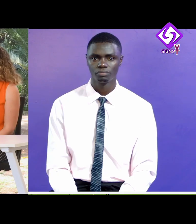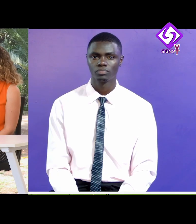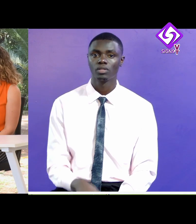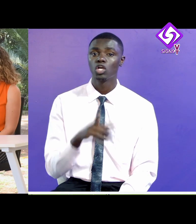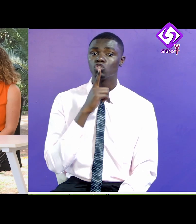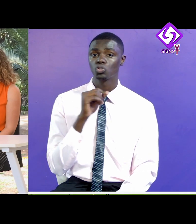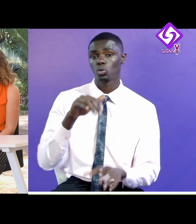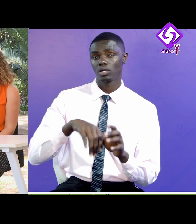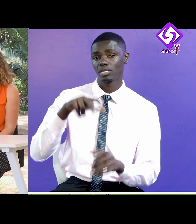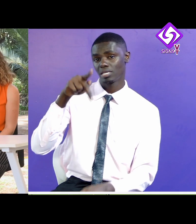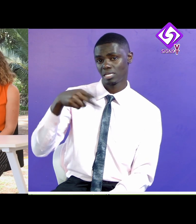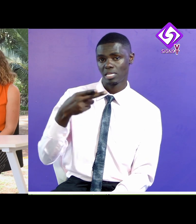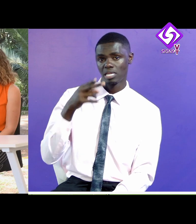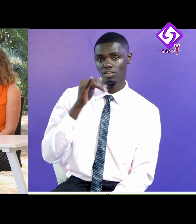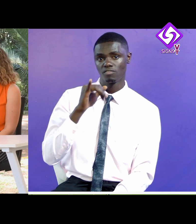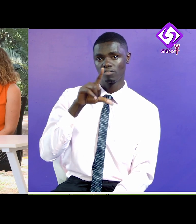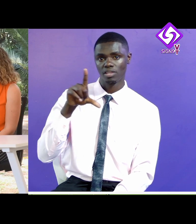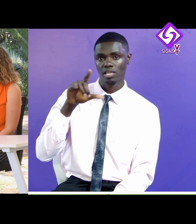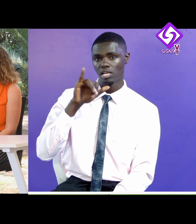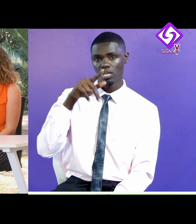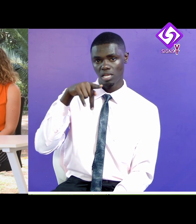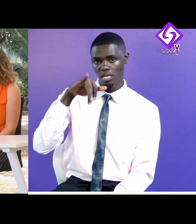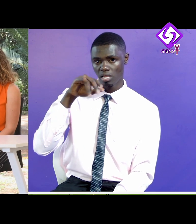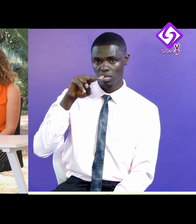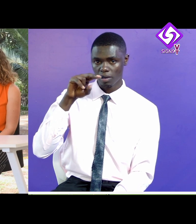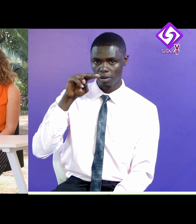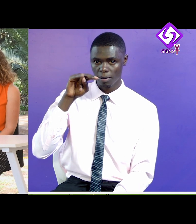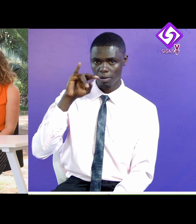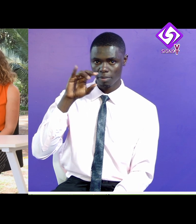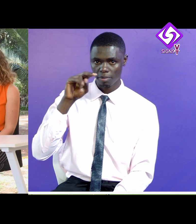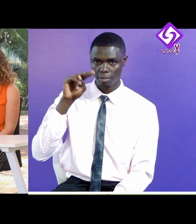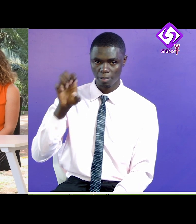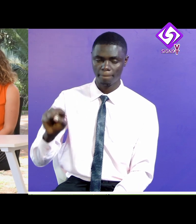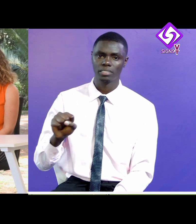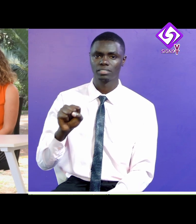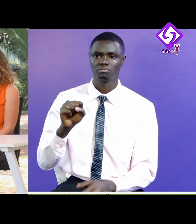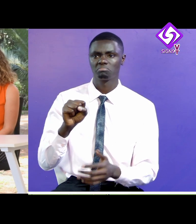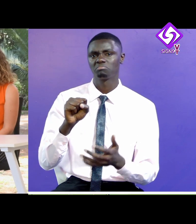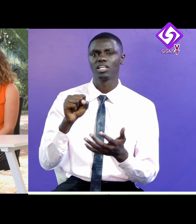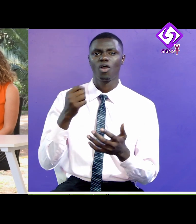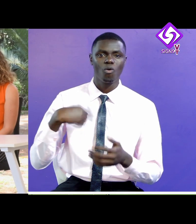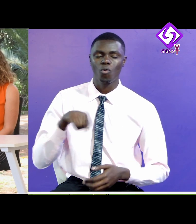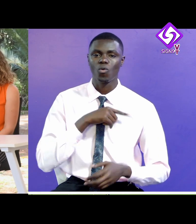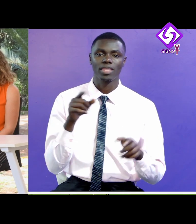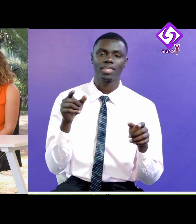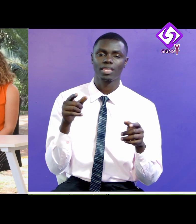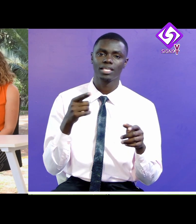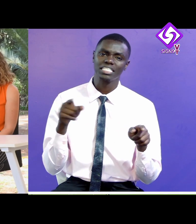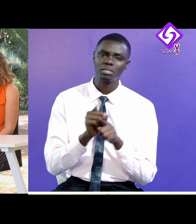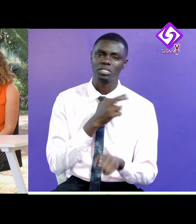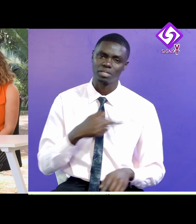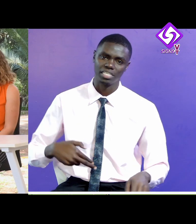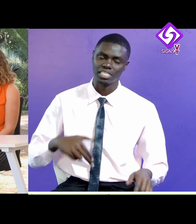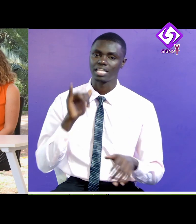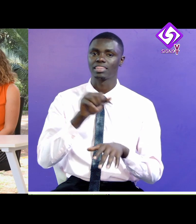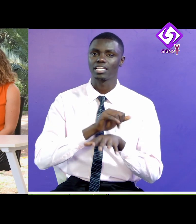So in the Philippines, like Kenyan, we are very, in some sense, religious, and that tend to